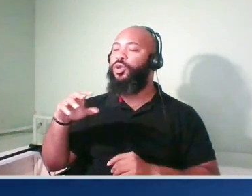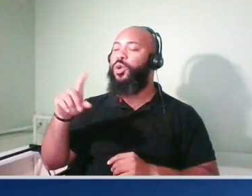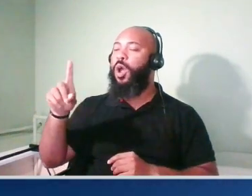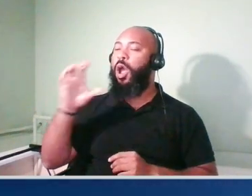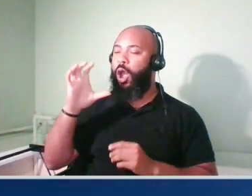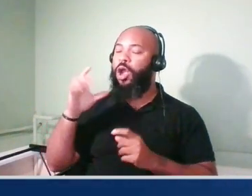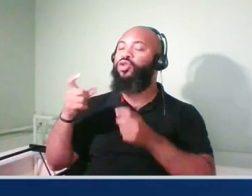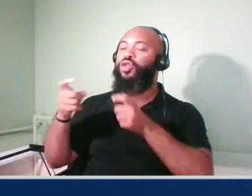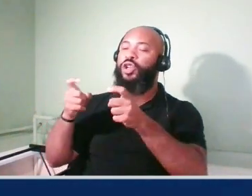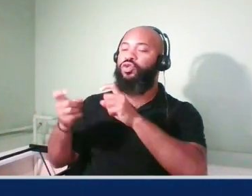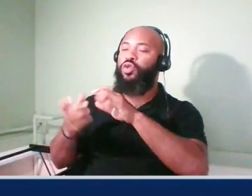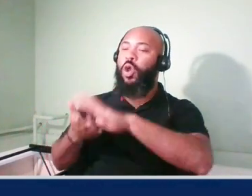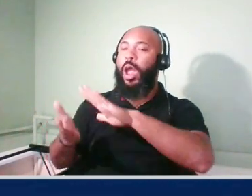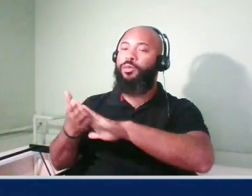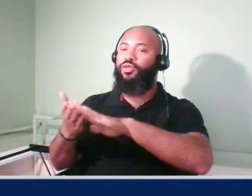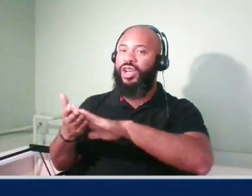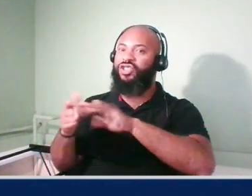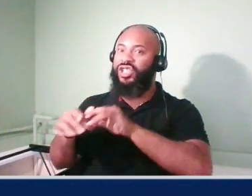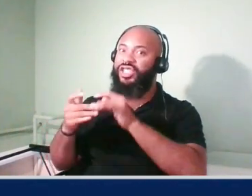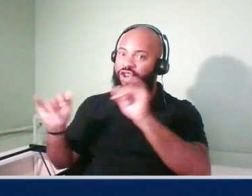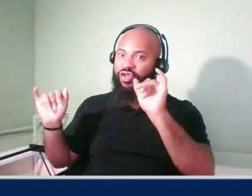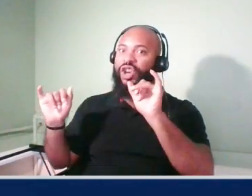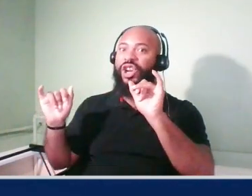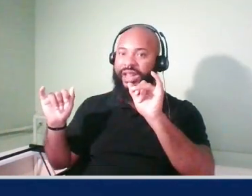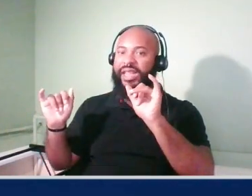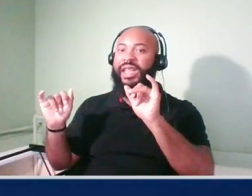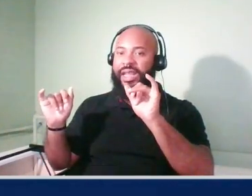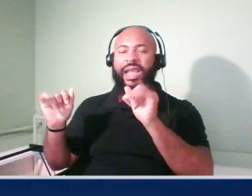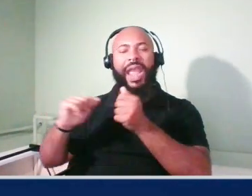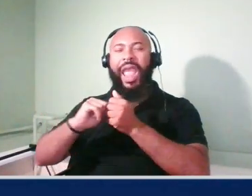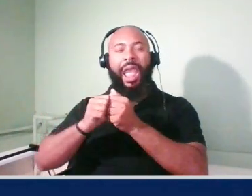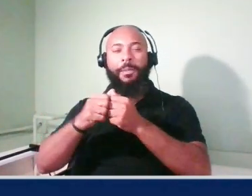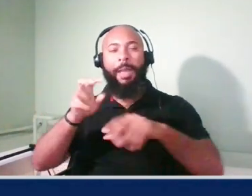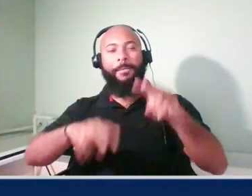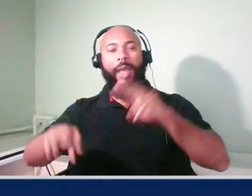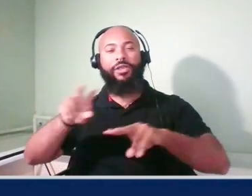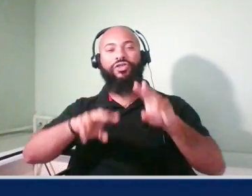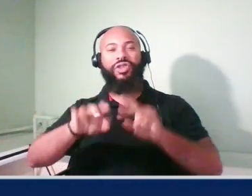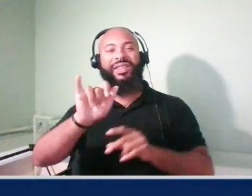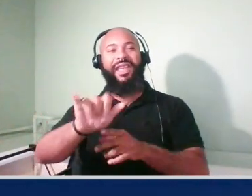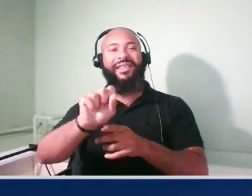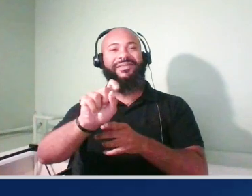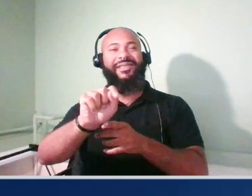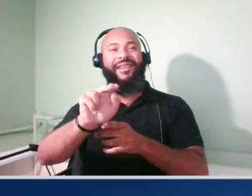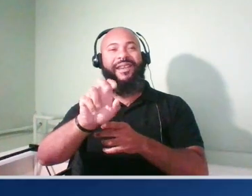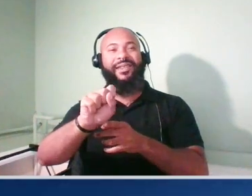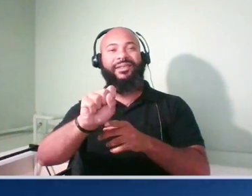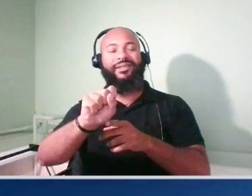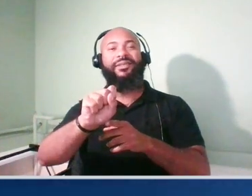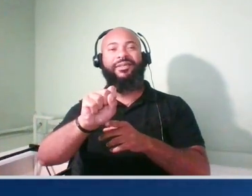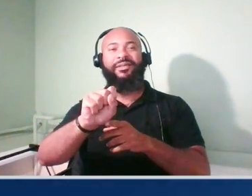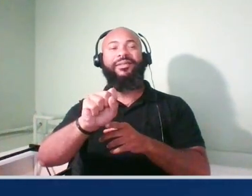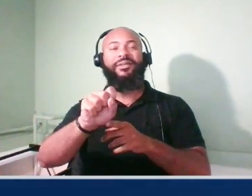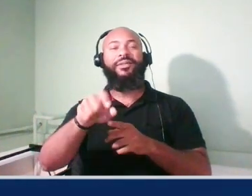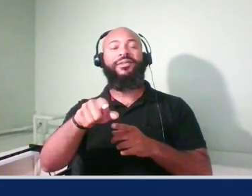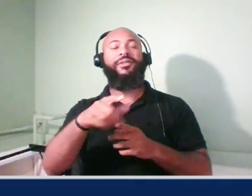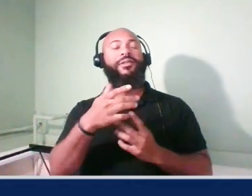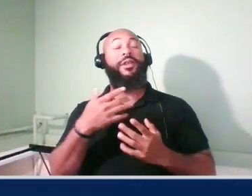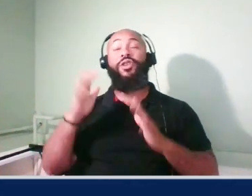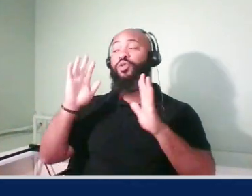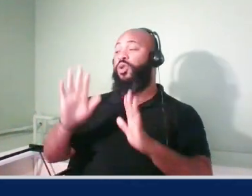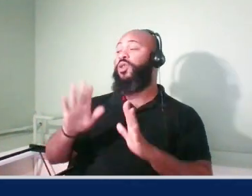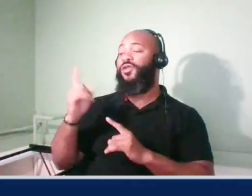operations concurrently now. Concurrently. How am I monitoring the status of those? Excellent question. So we have done two new things with